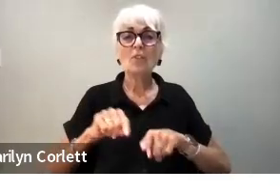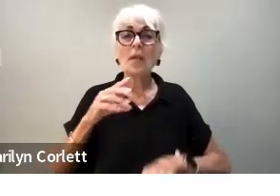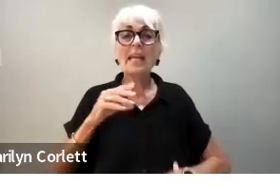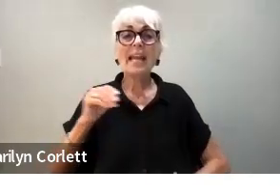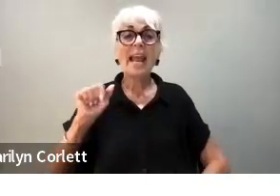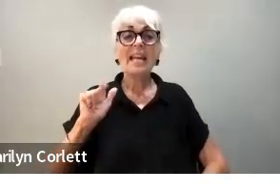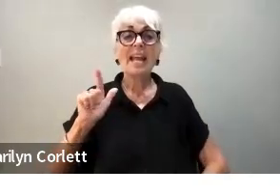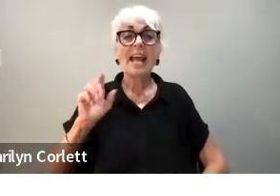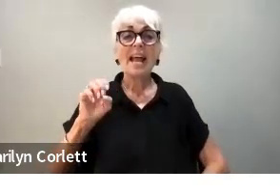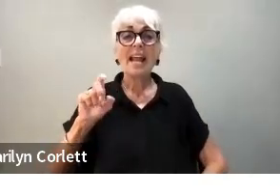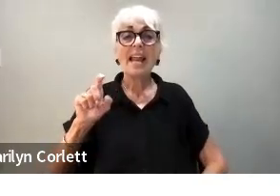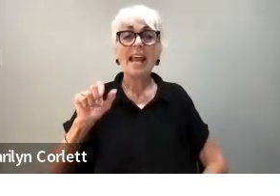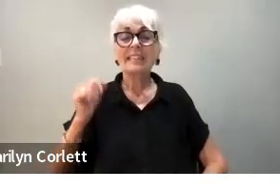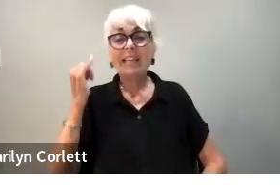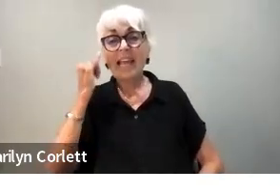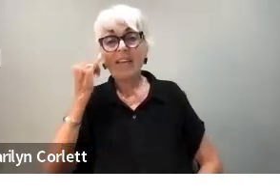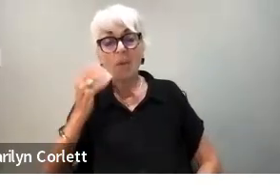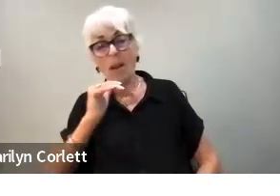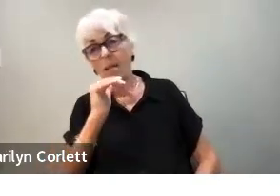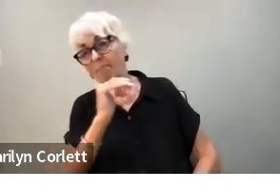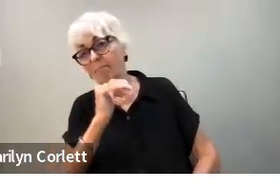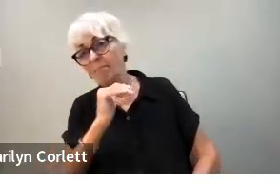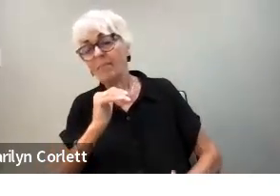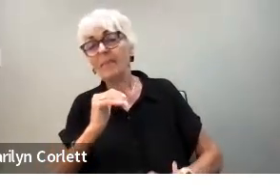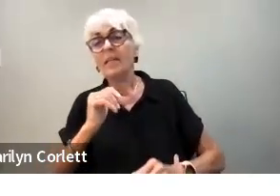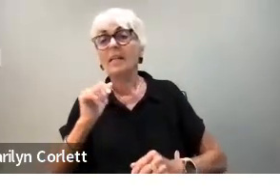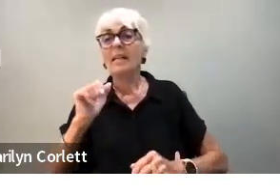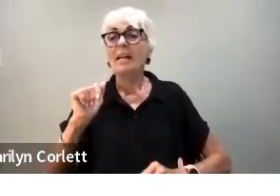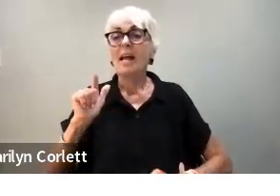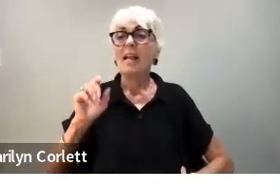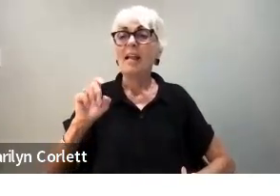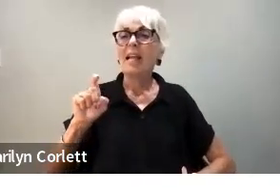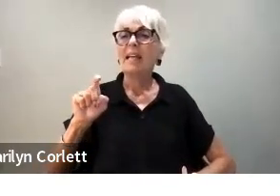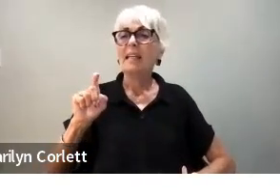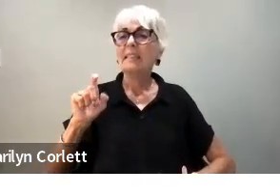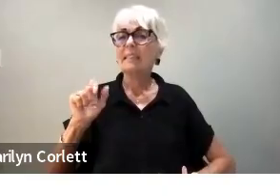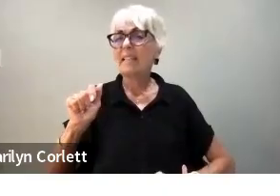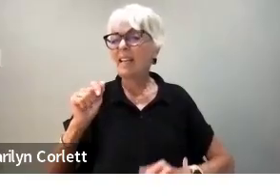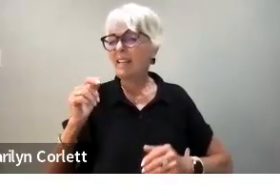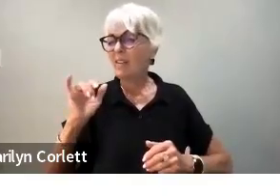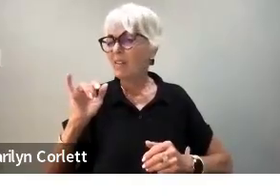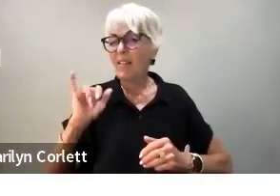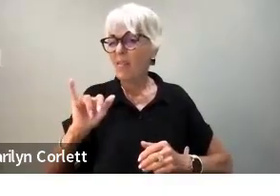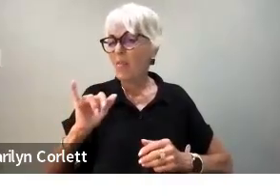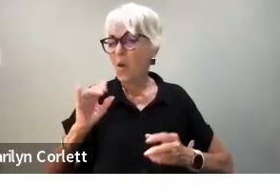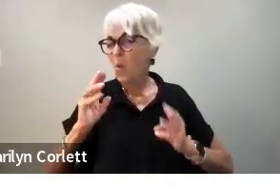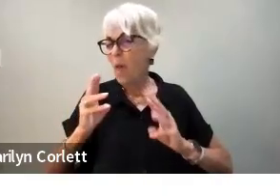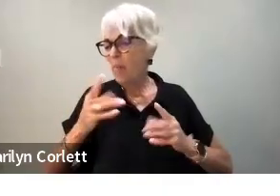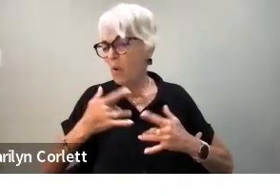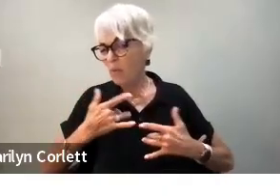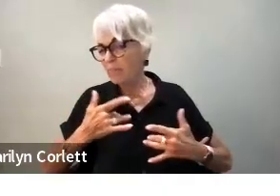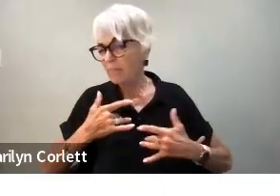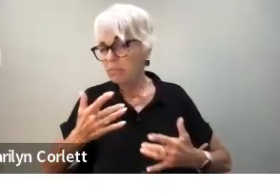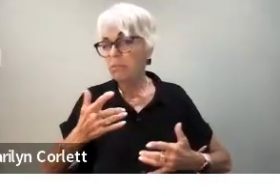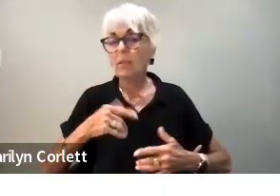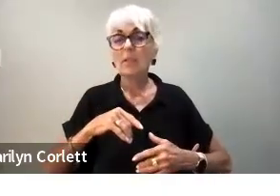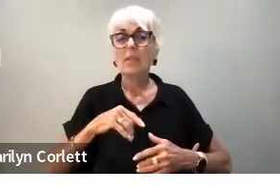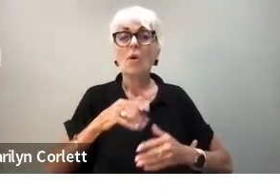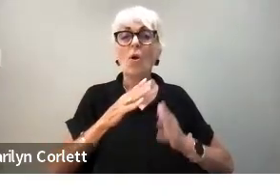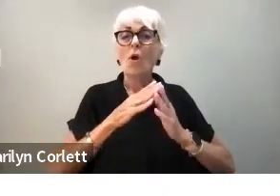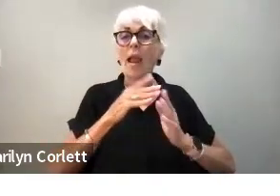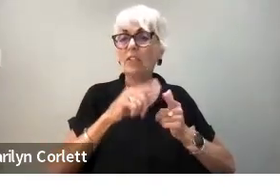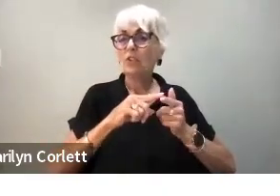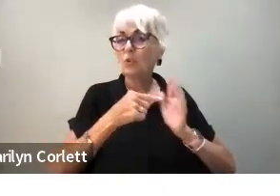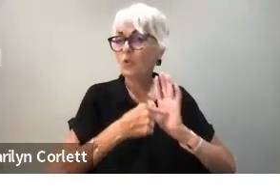to, ask Alexa what the weather is going to be, or ask Alexa to show a recipe. So